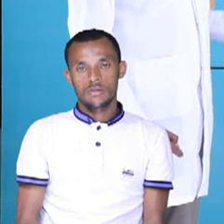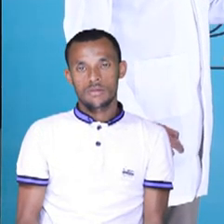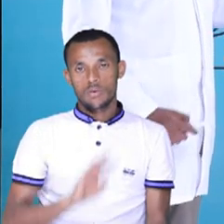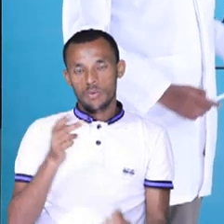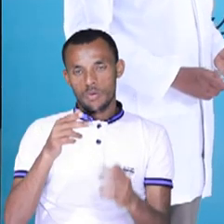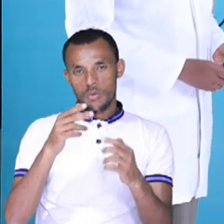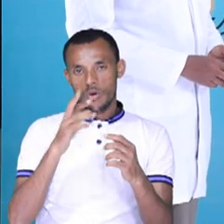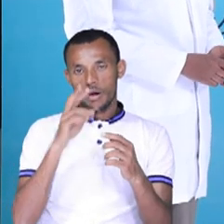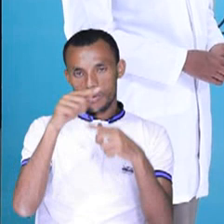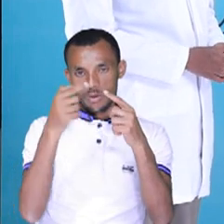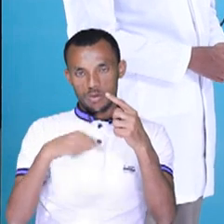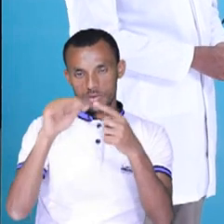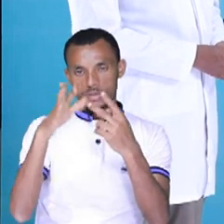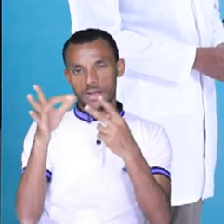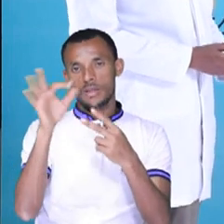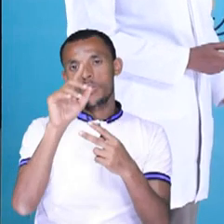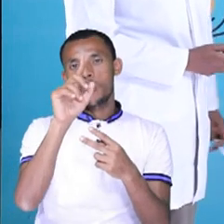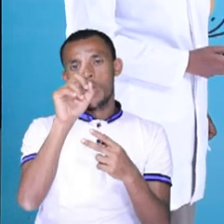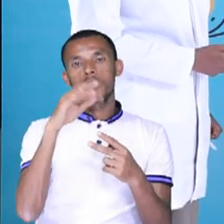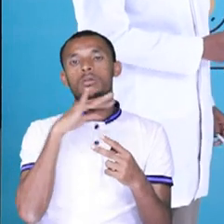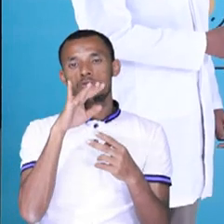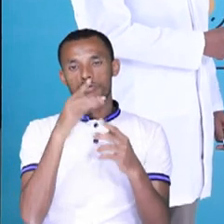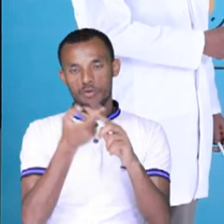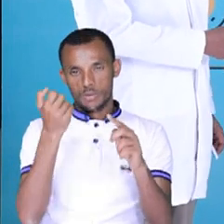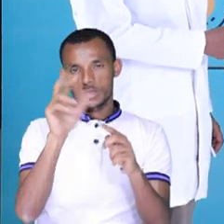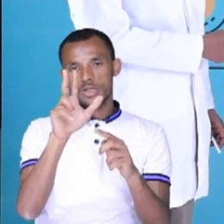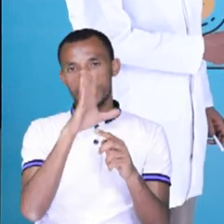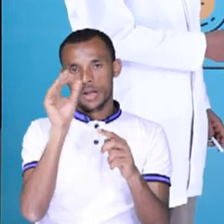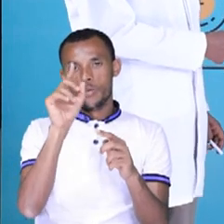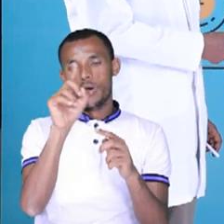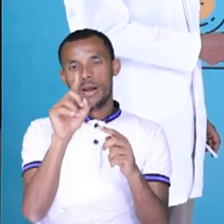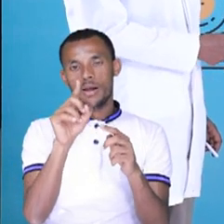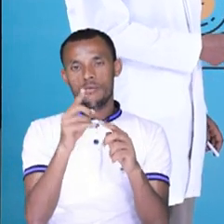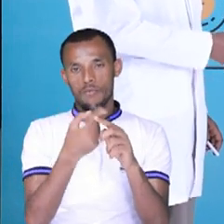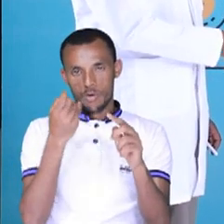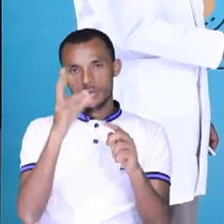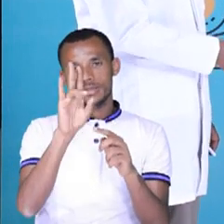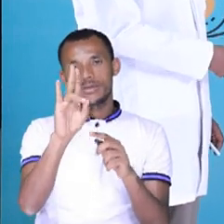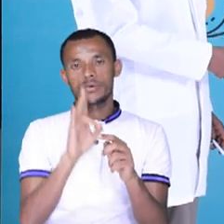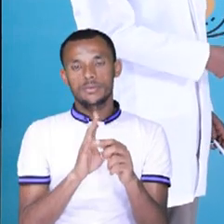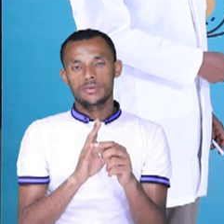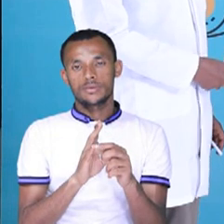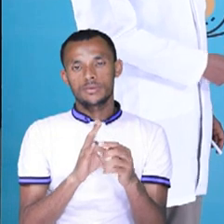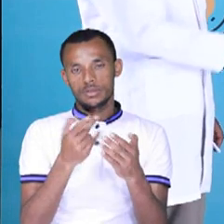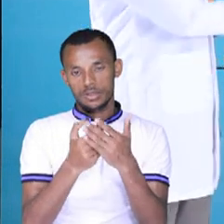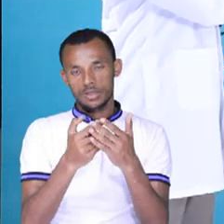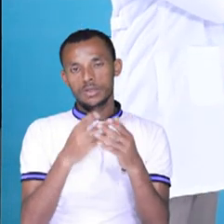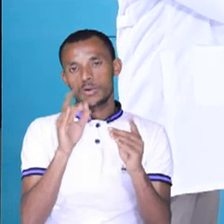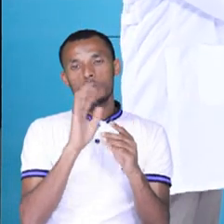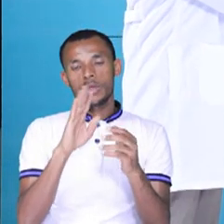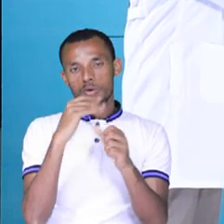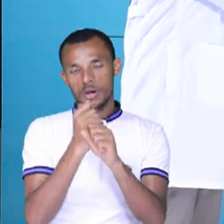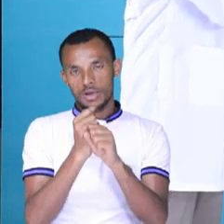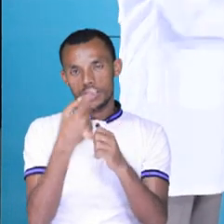We are going to select 1 defective from 3 and 1 non-defective from 7. So this could be calculated.